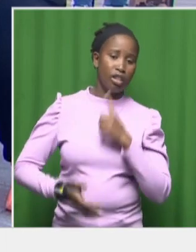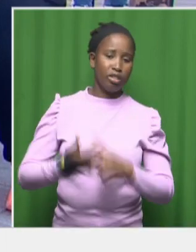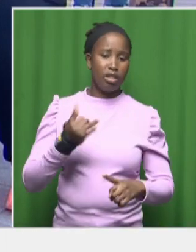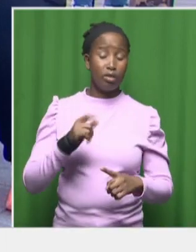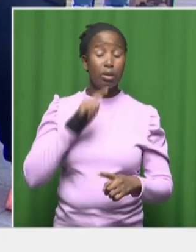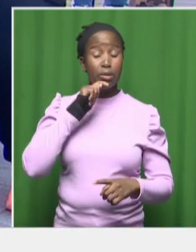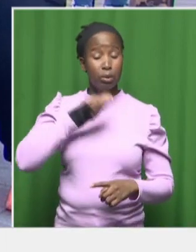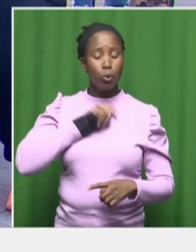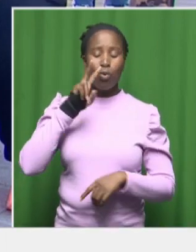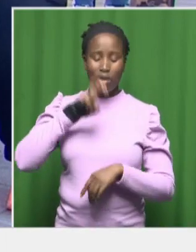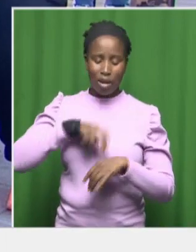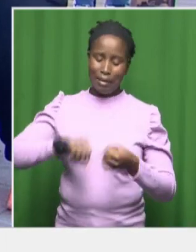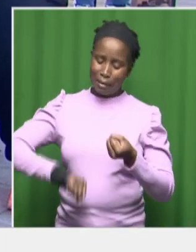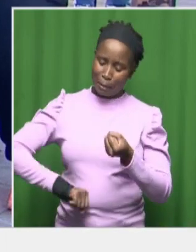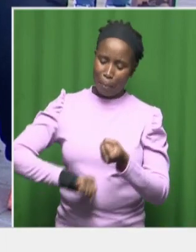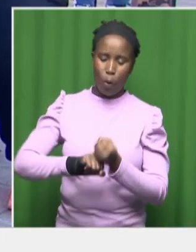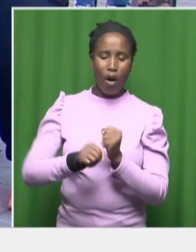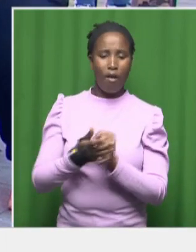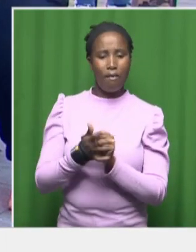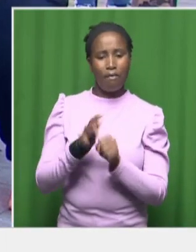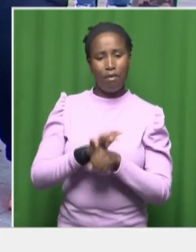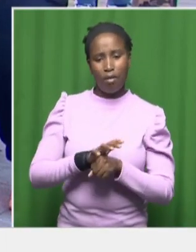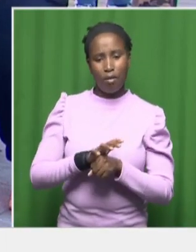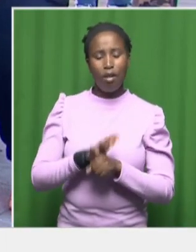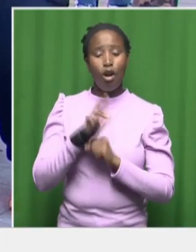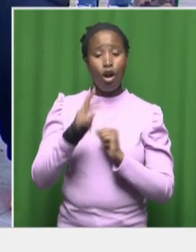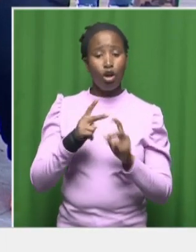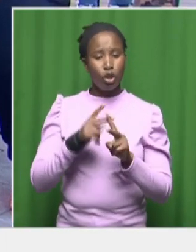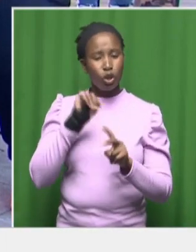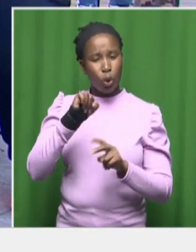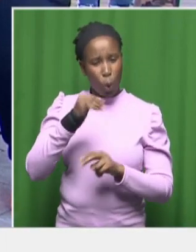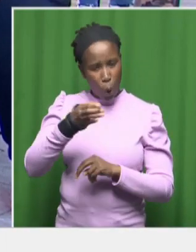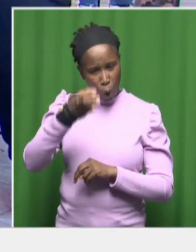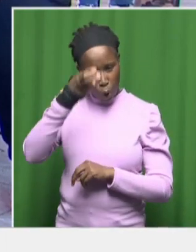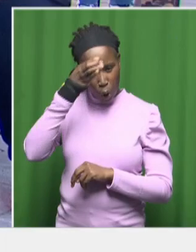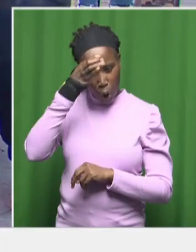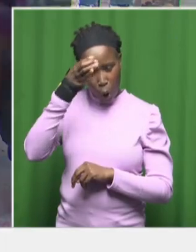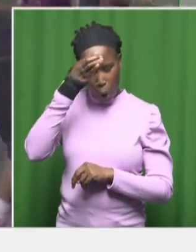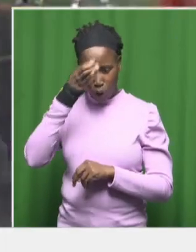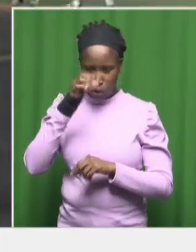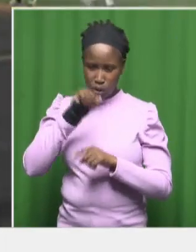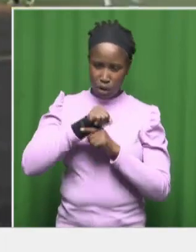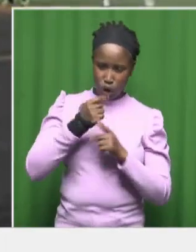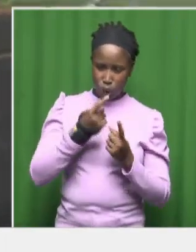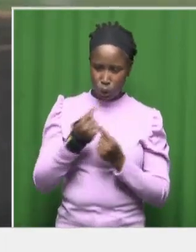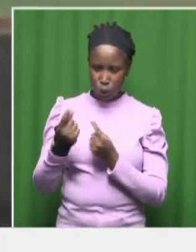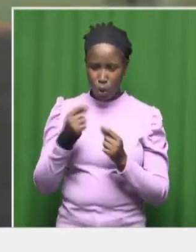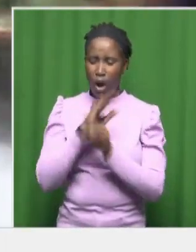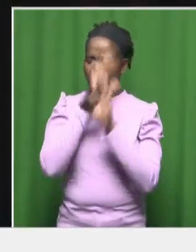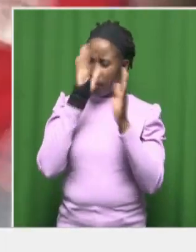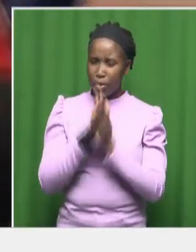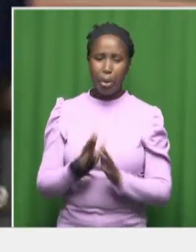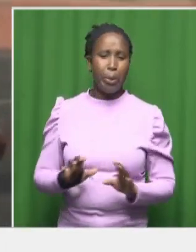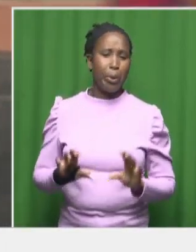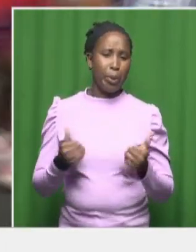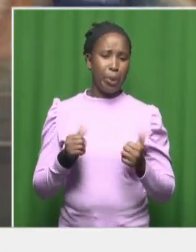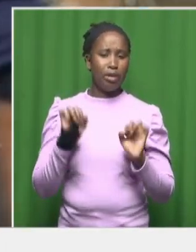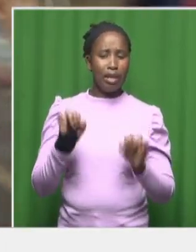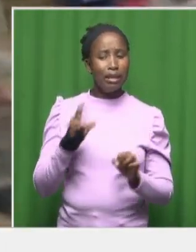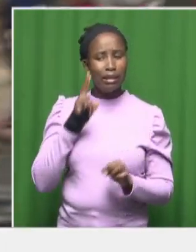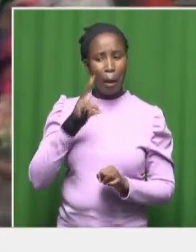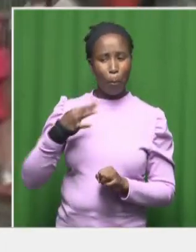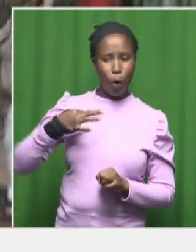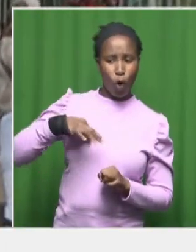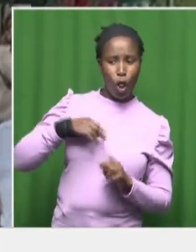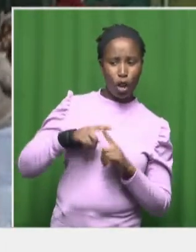support and also in terms of the coaching, because it's all good and well to have the girls playing, and